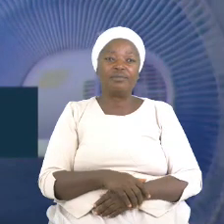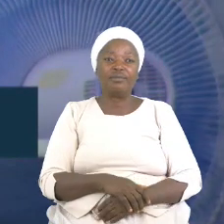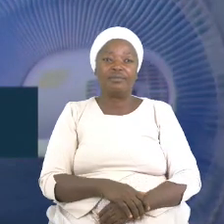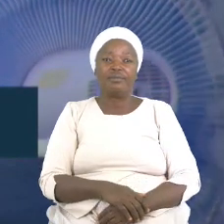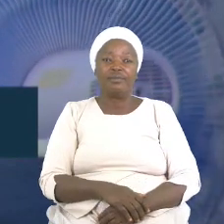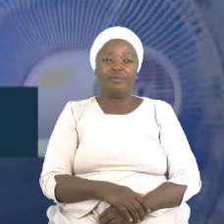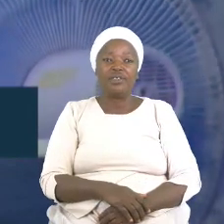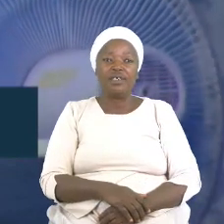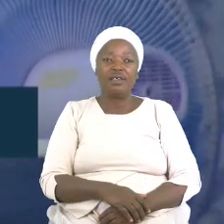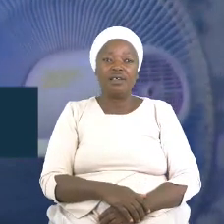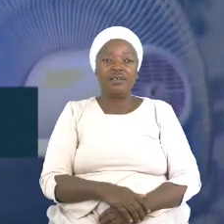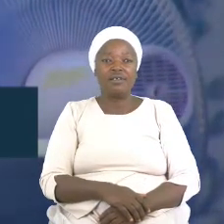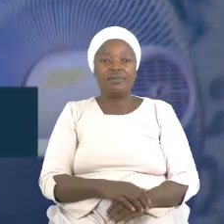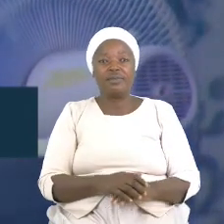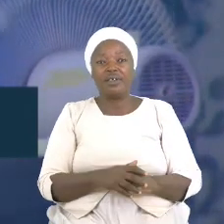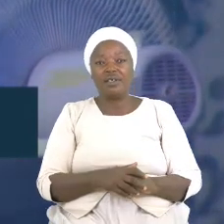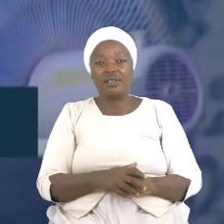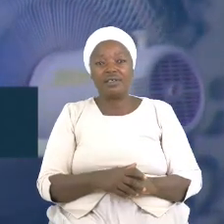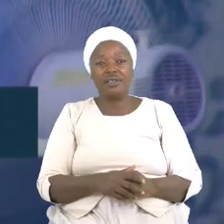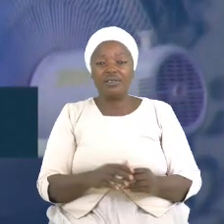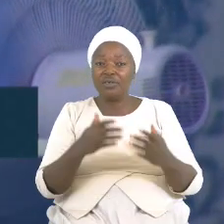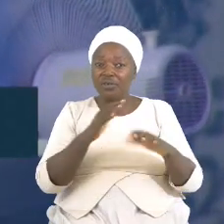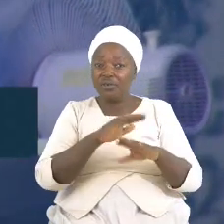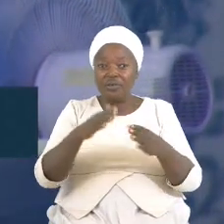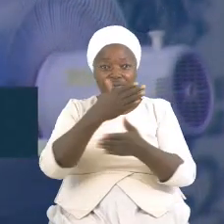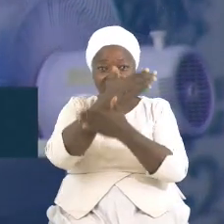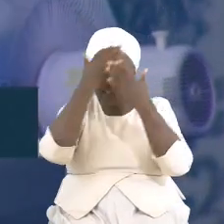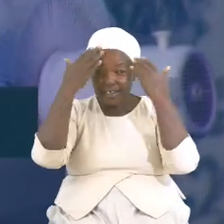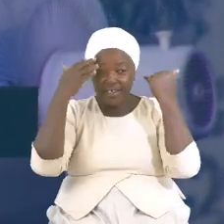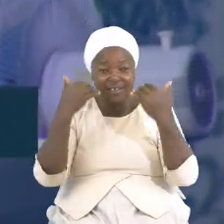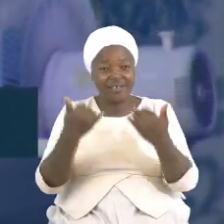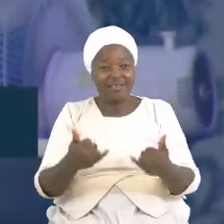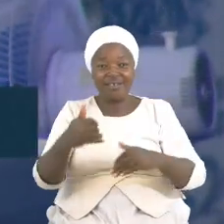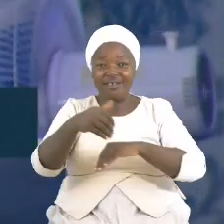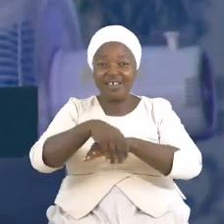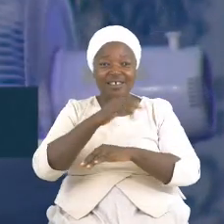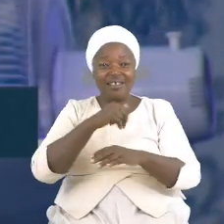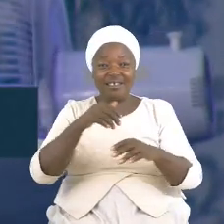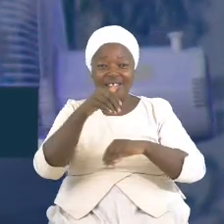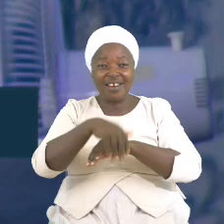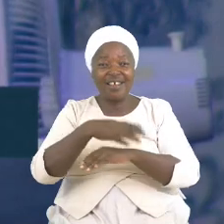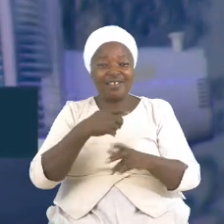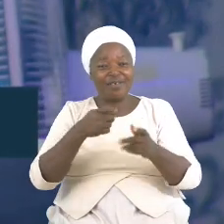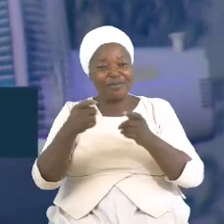Don't forget, tonight is a night of dominion.